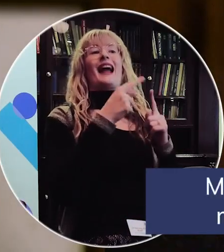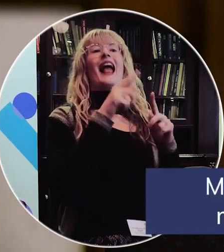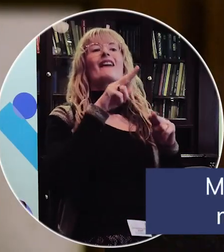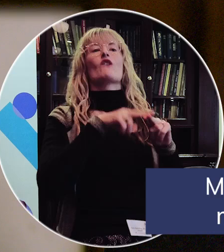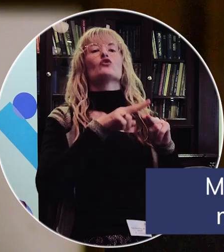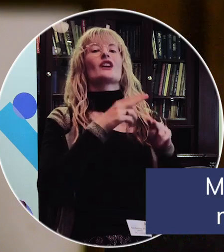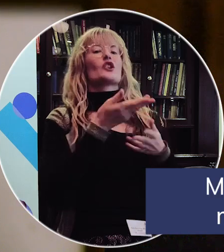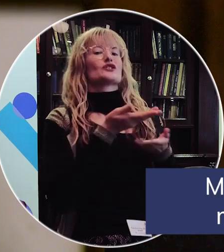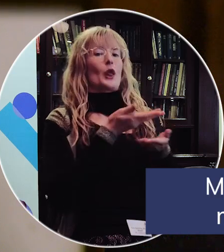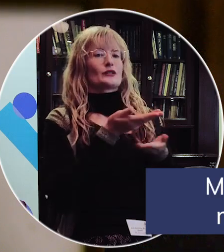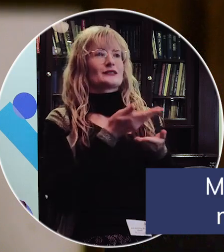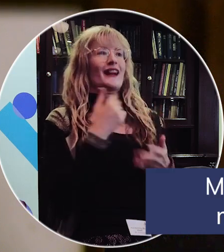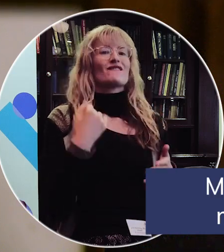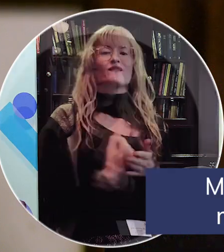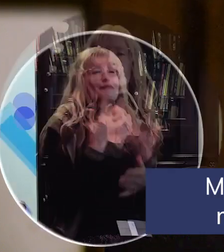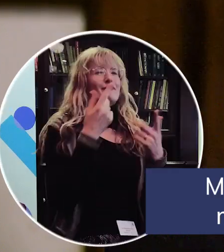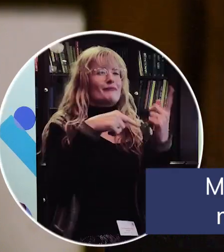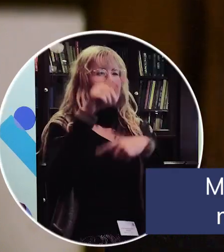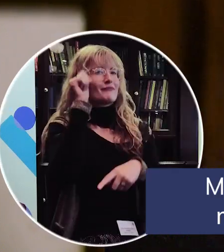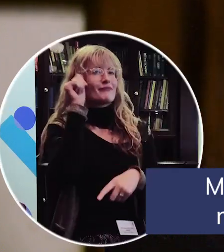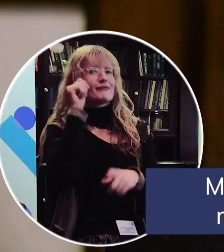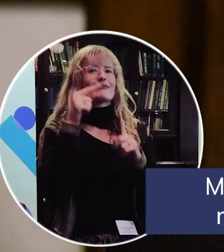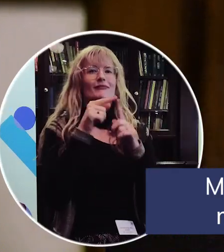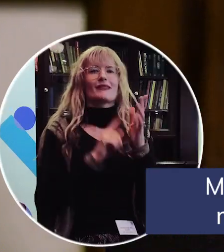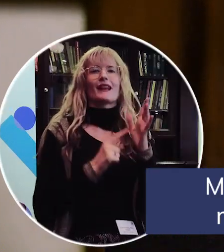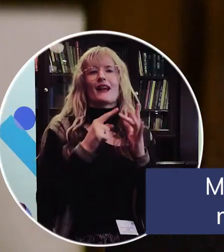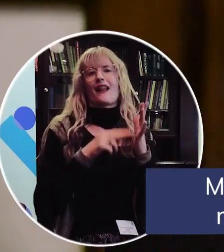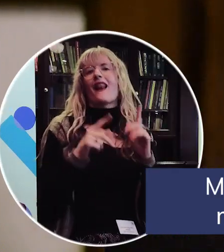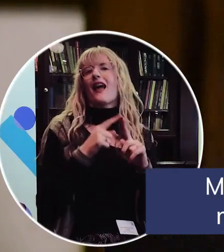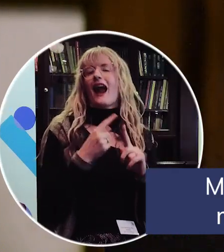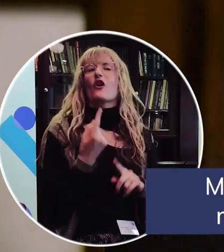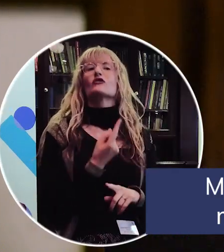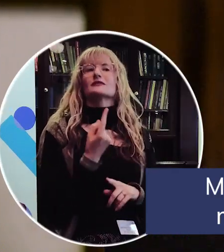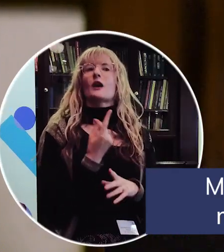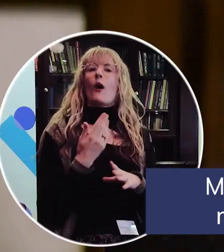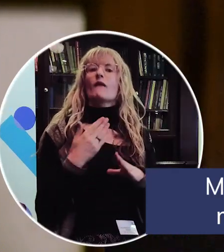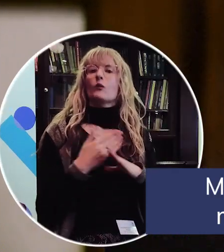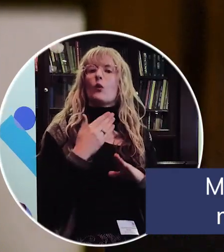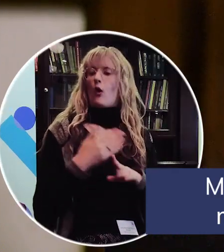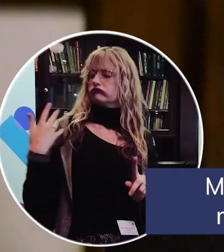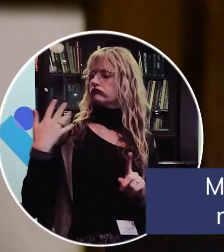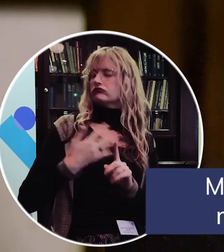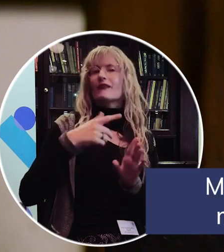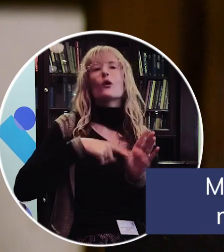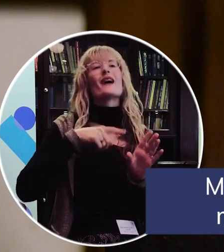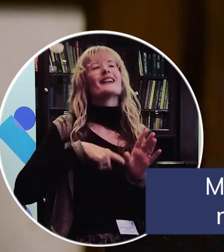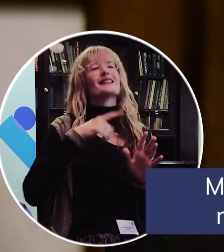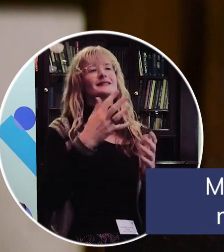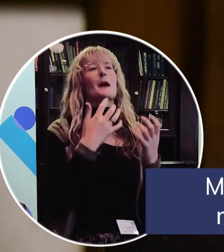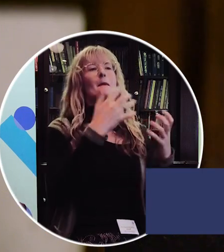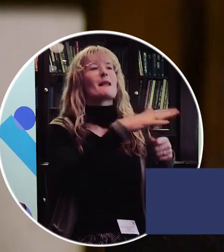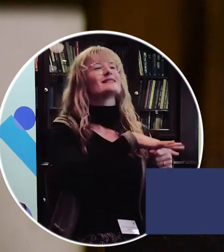Many of you will know Elaine from her work over many years in the public and charitable